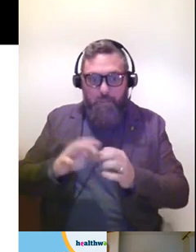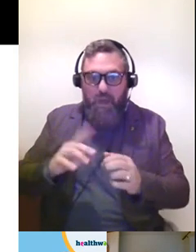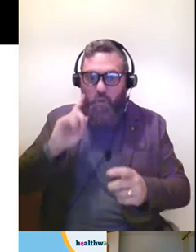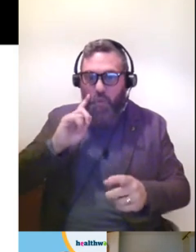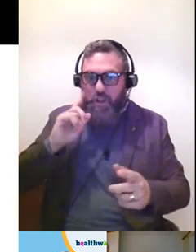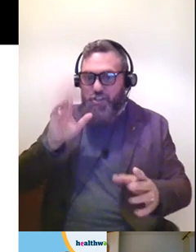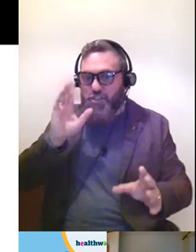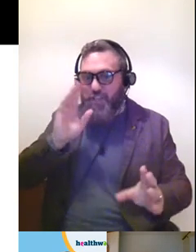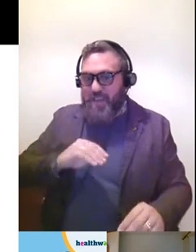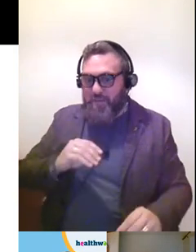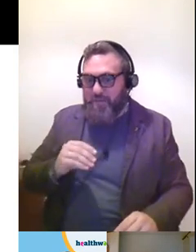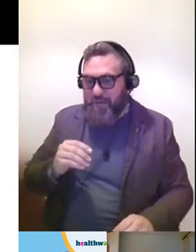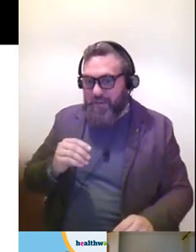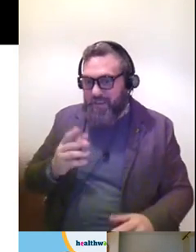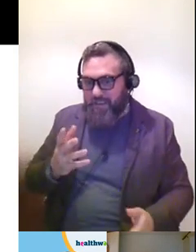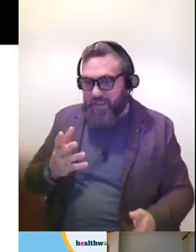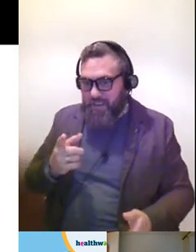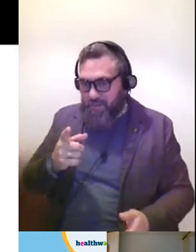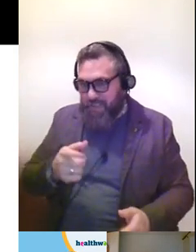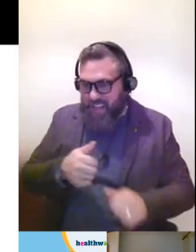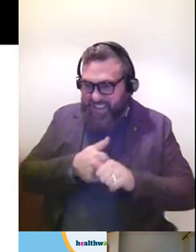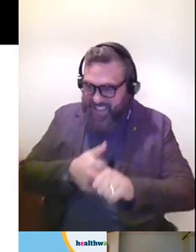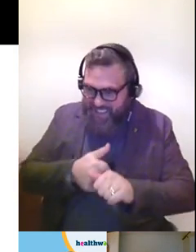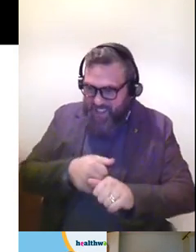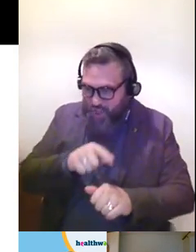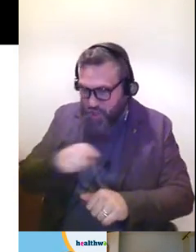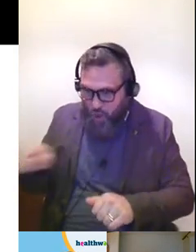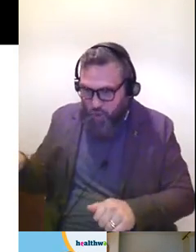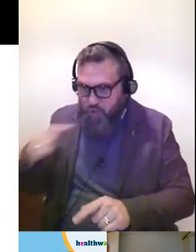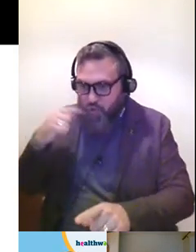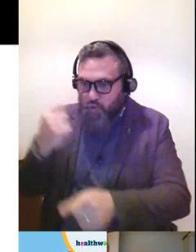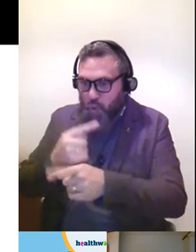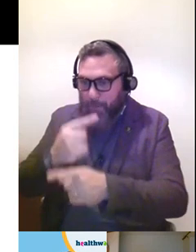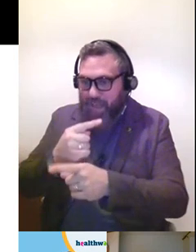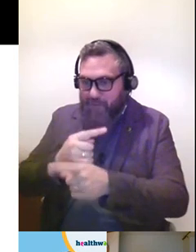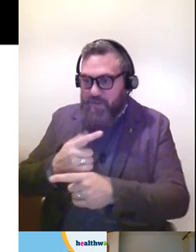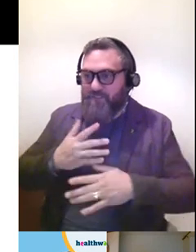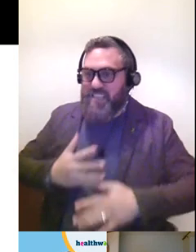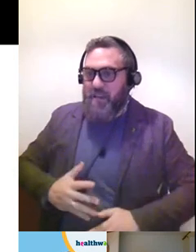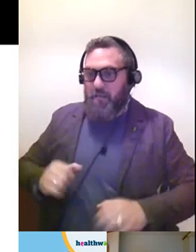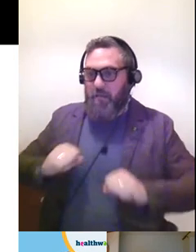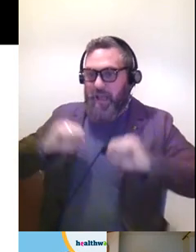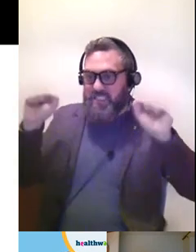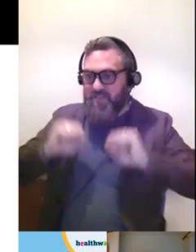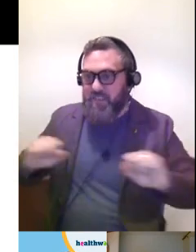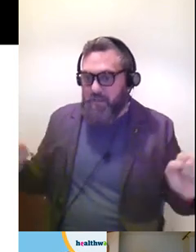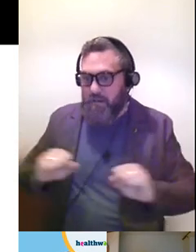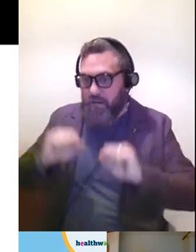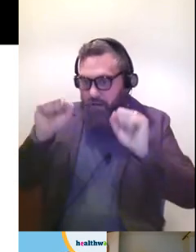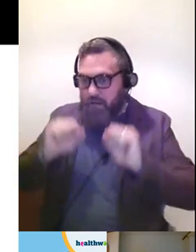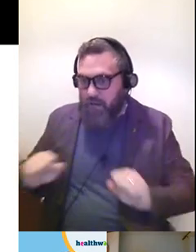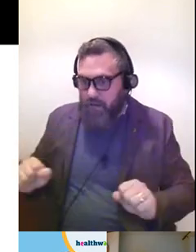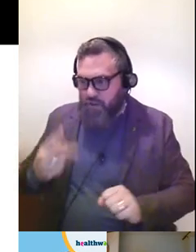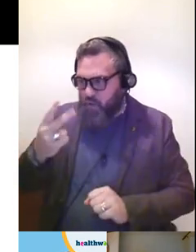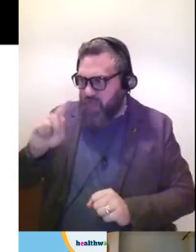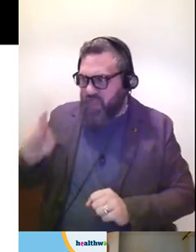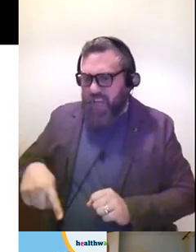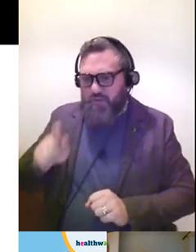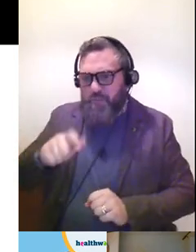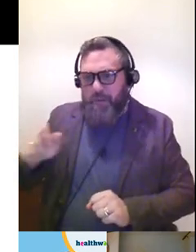point, and that's just assisting frontline workers to talk about the benefits of physical activity. That's up to 2,000 people that